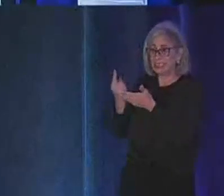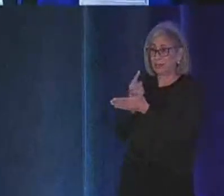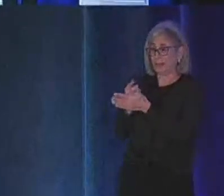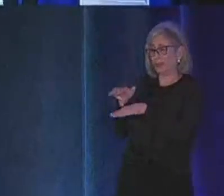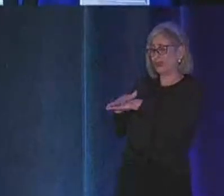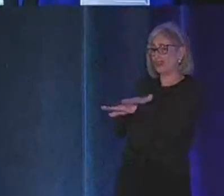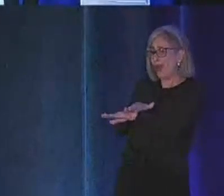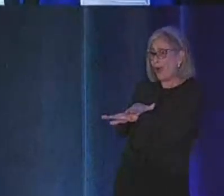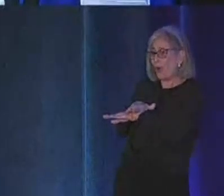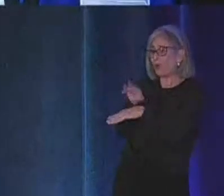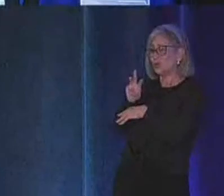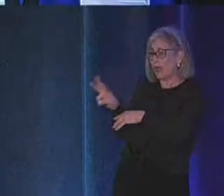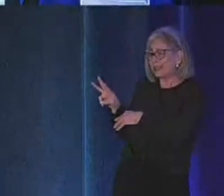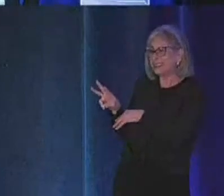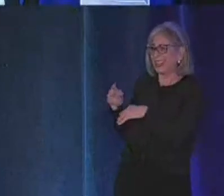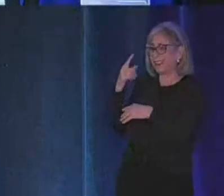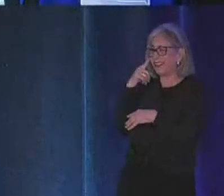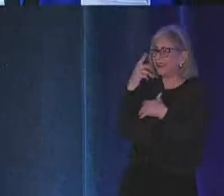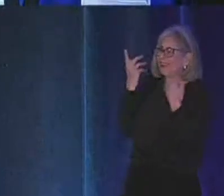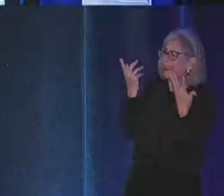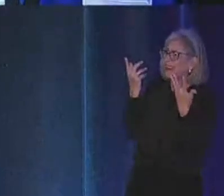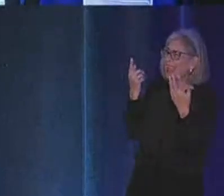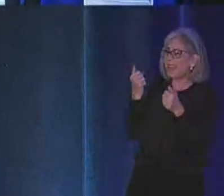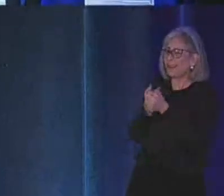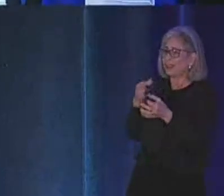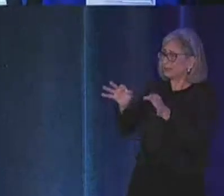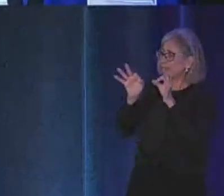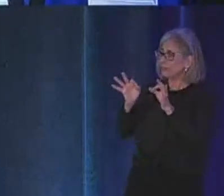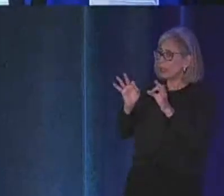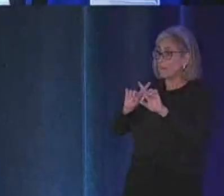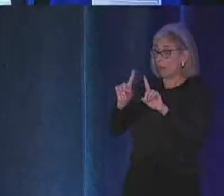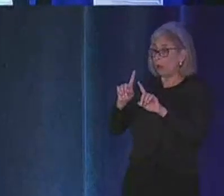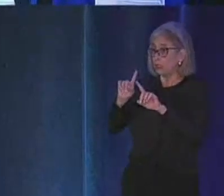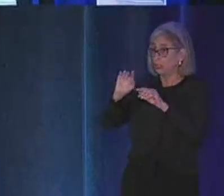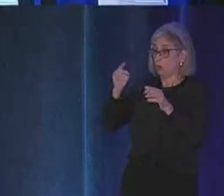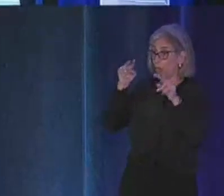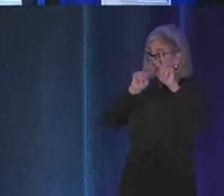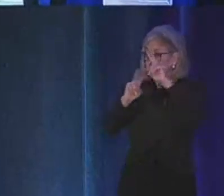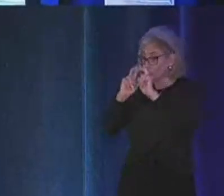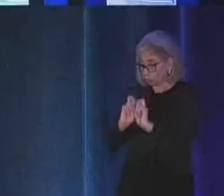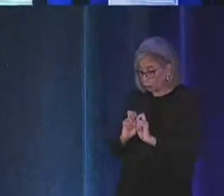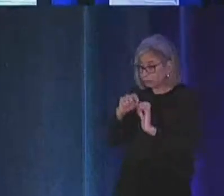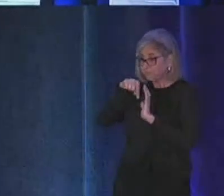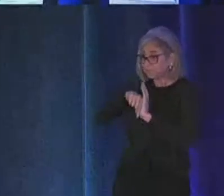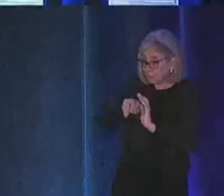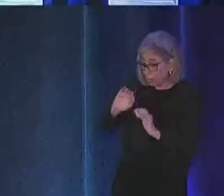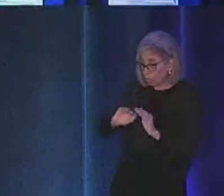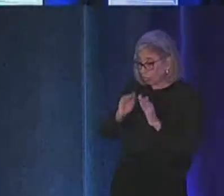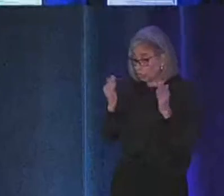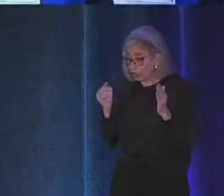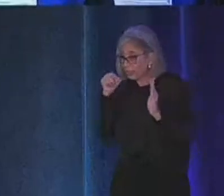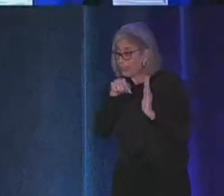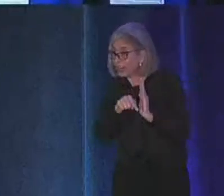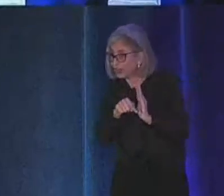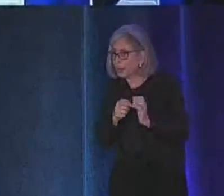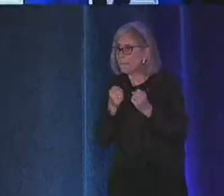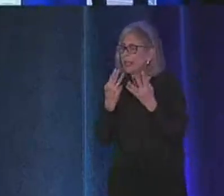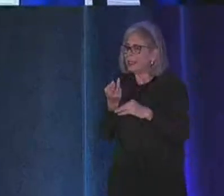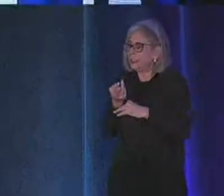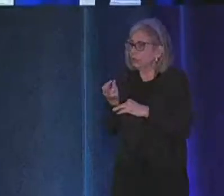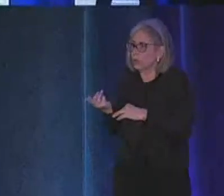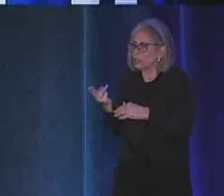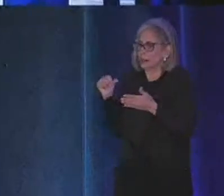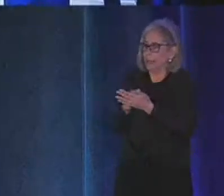You're like, okay, what's going on? I thought I did everything well. And when you pop the hood open and you see that there's a bunch of resources still coming down